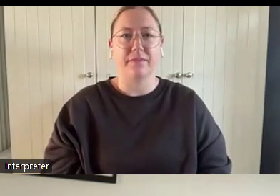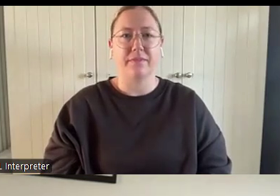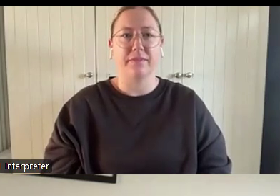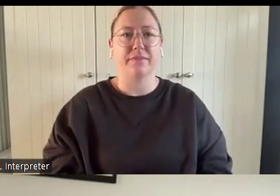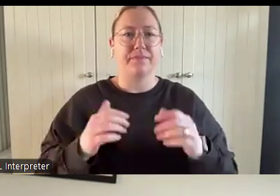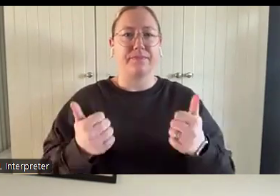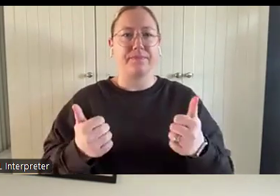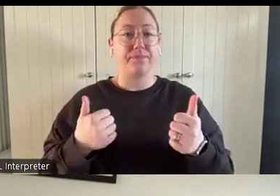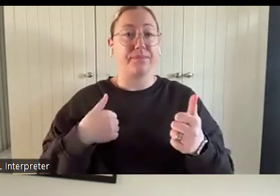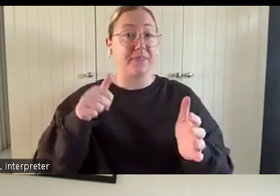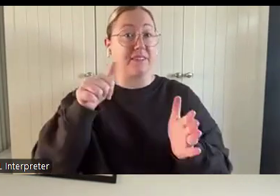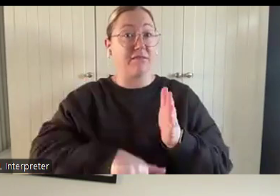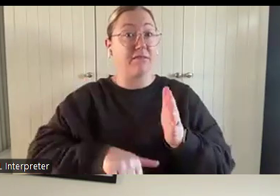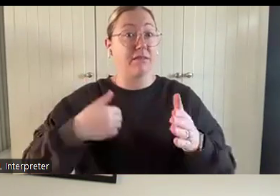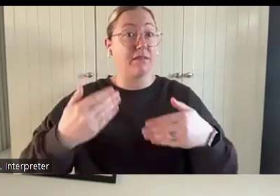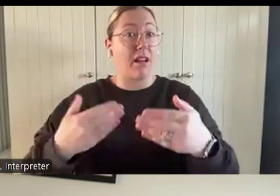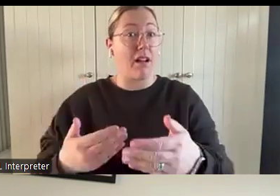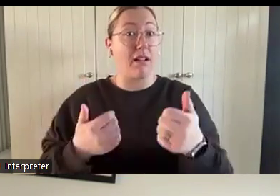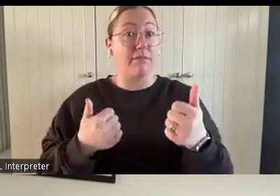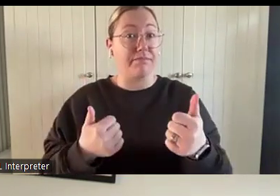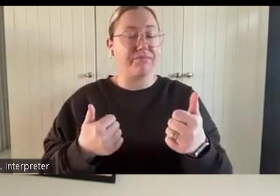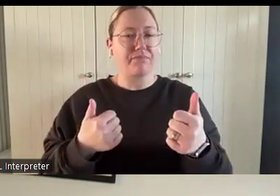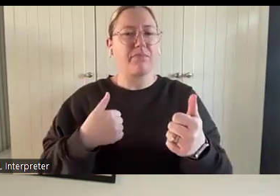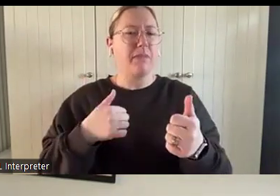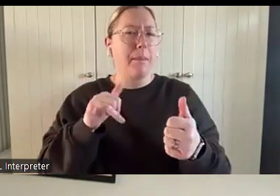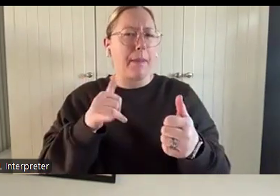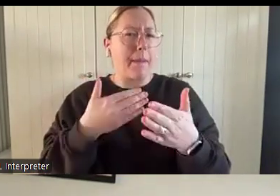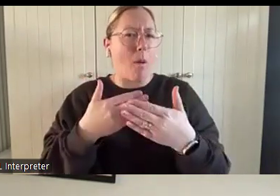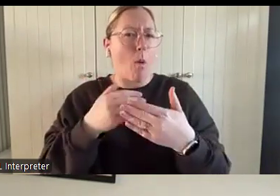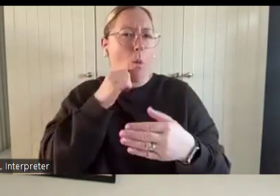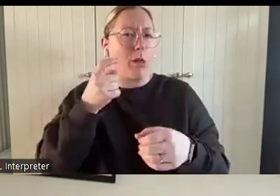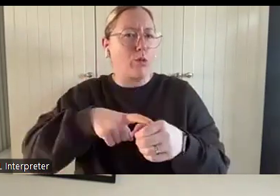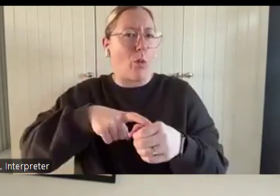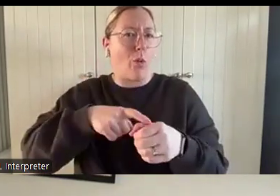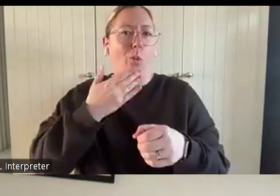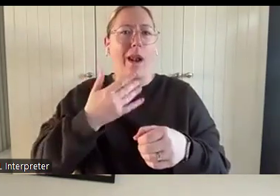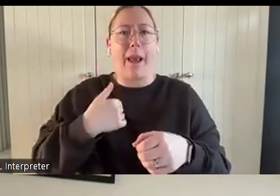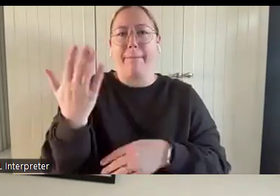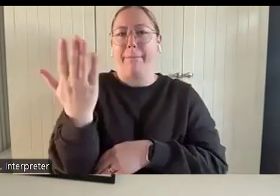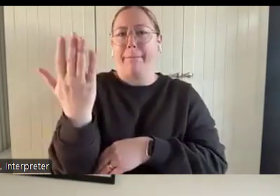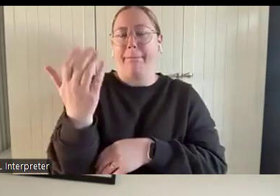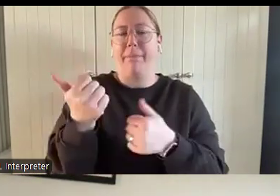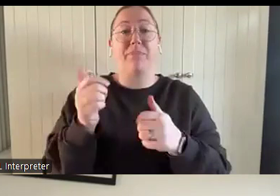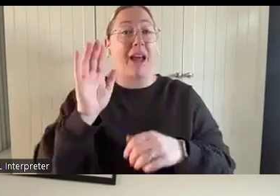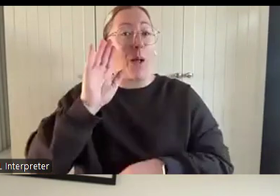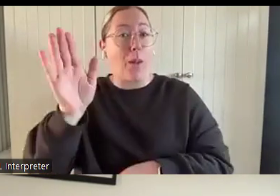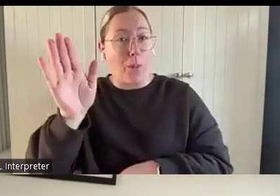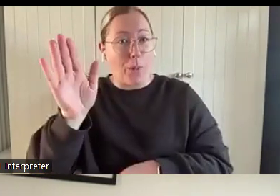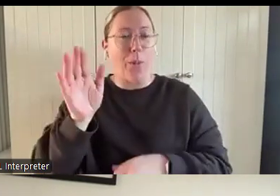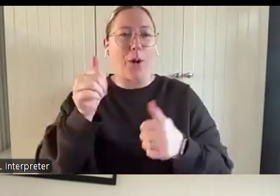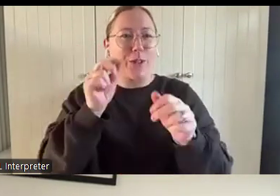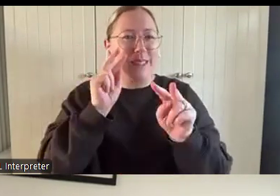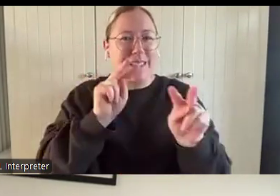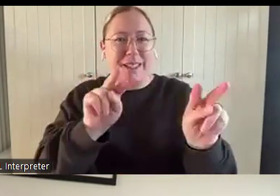Okay, we'll get started, but I think a few more people will be coming in as I'm talking. So hi everyone, so good to see